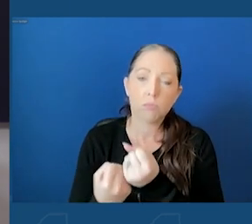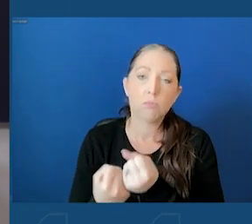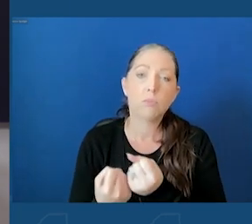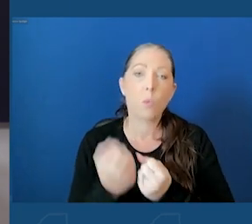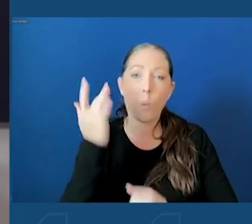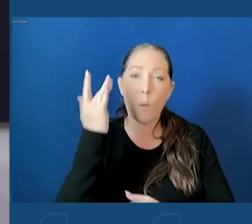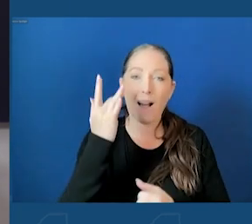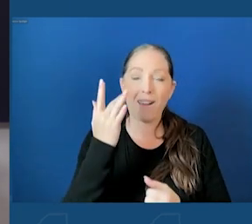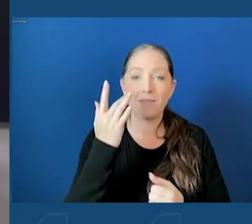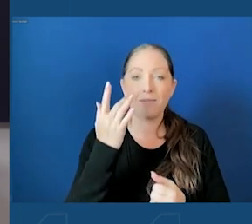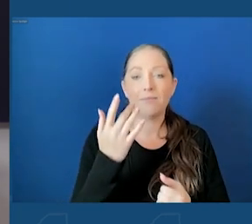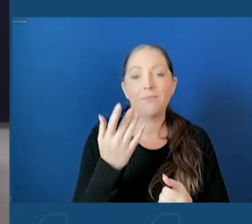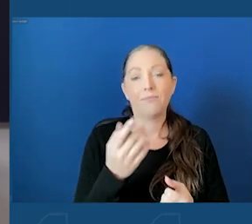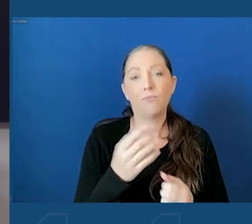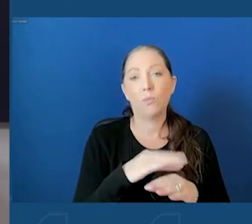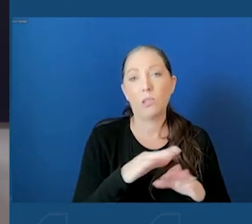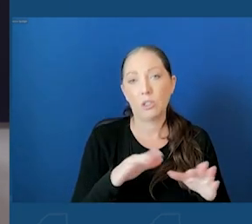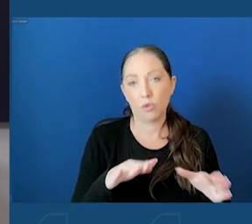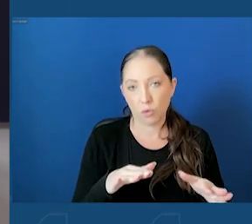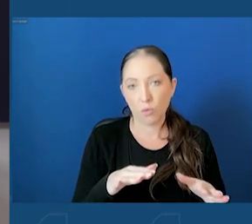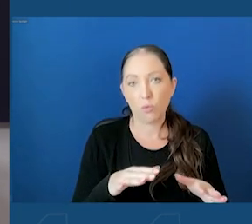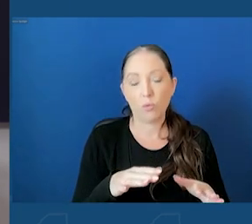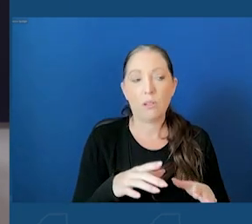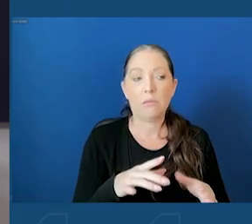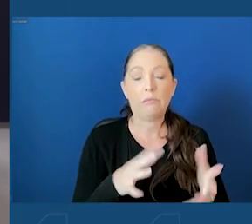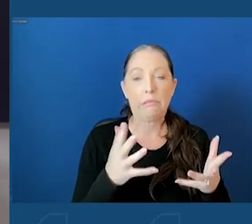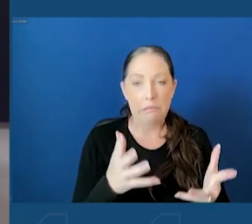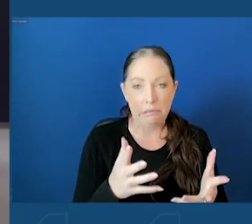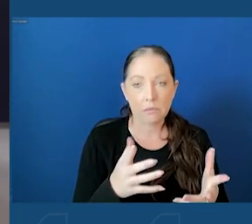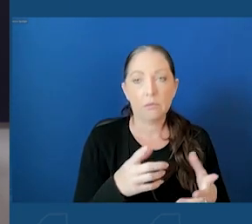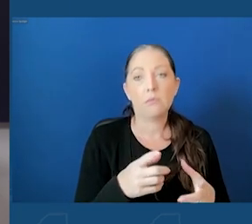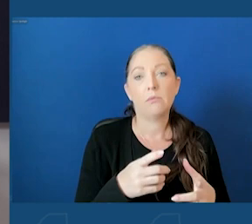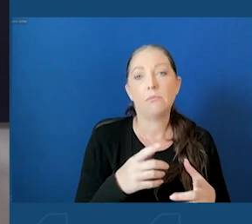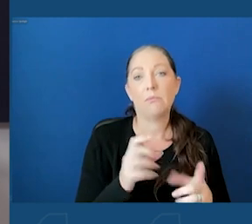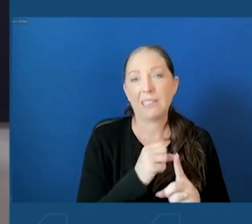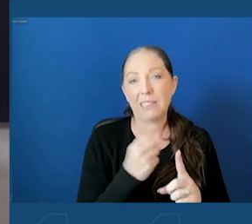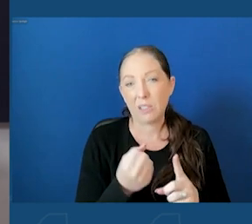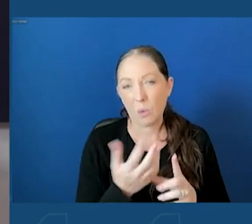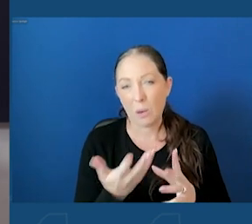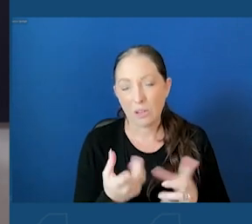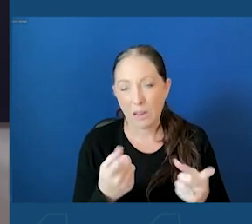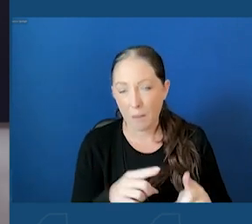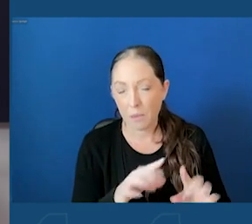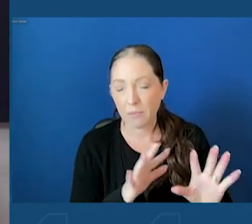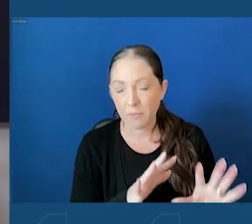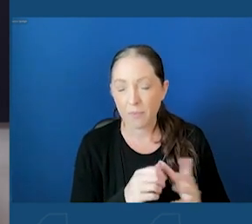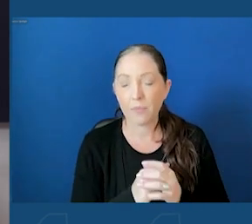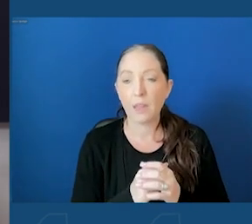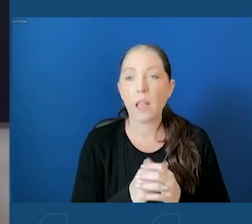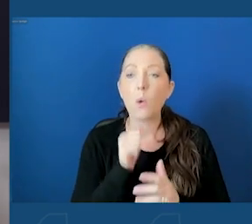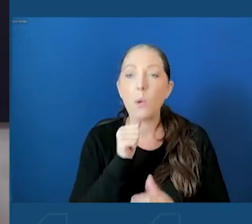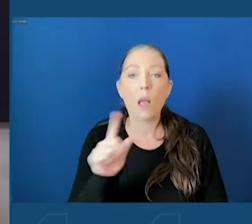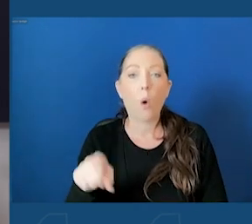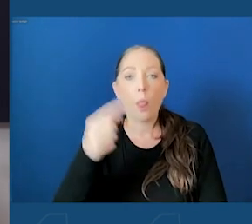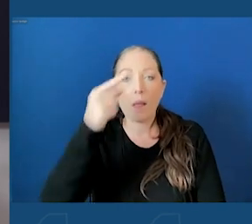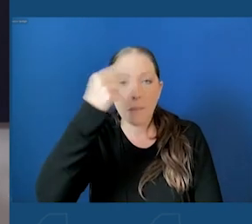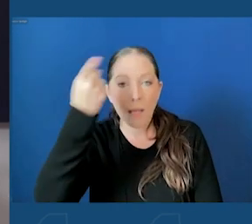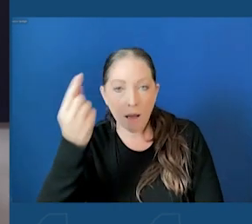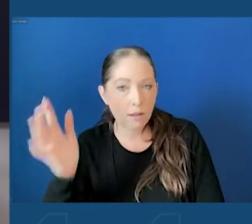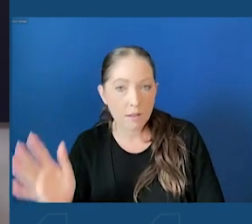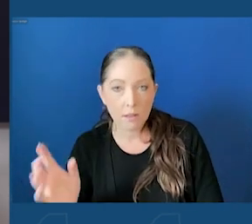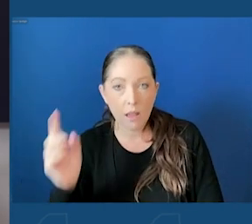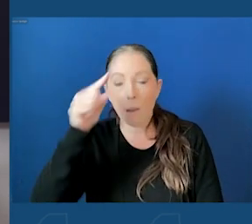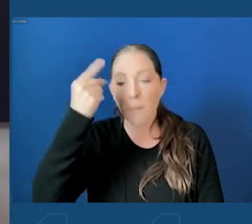that happened. And it wasn't just black, but it was black, white,